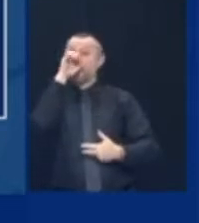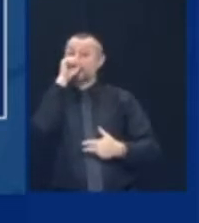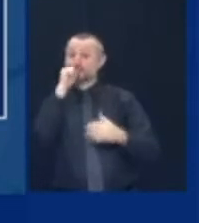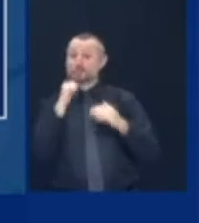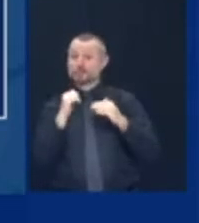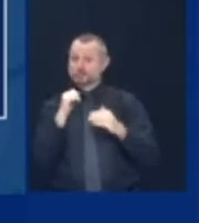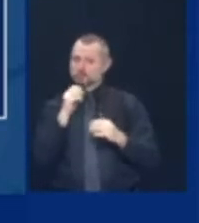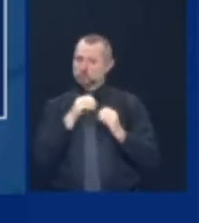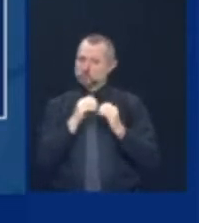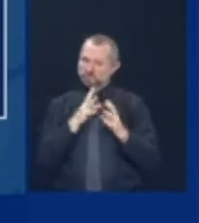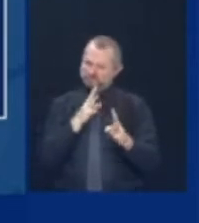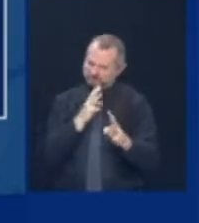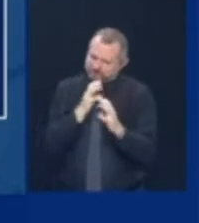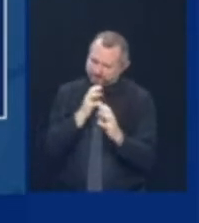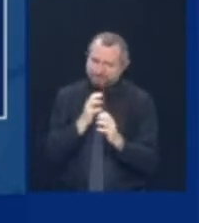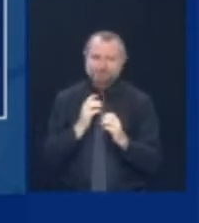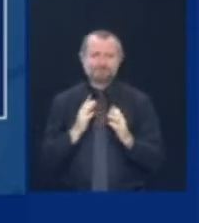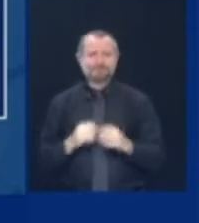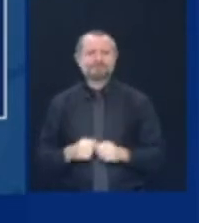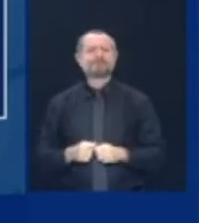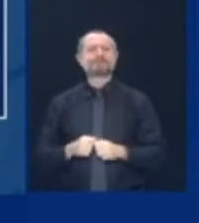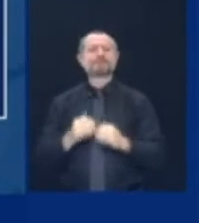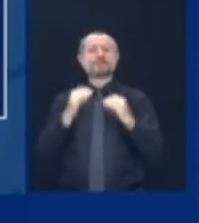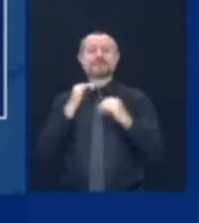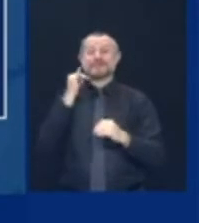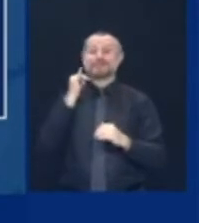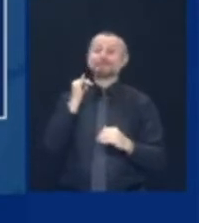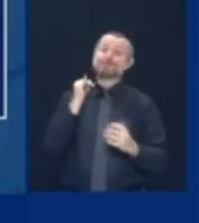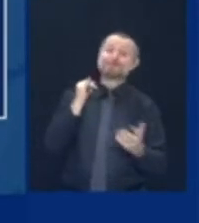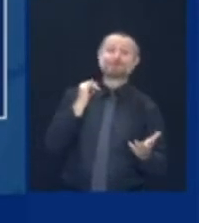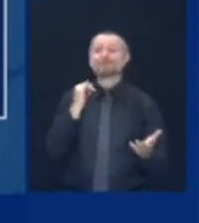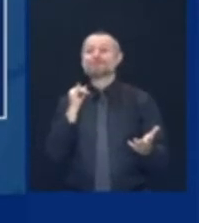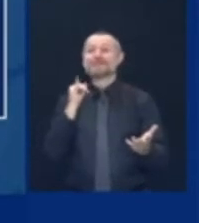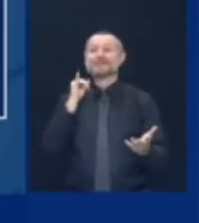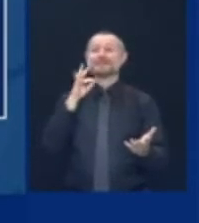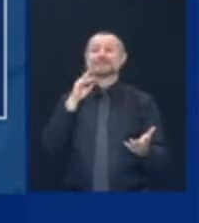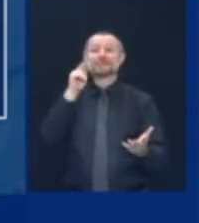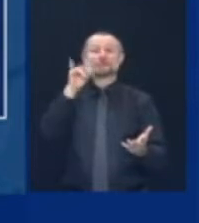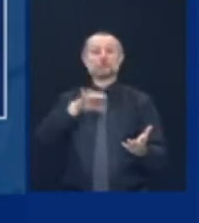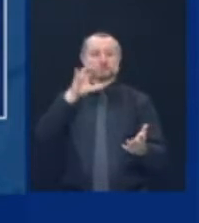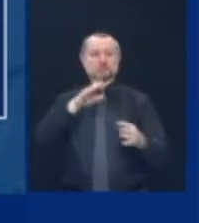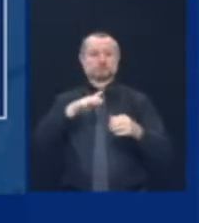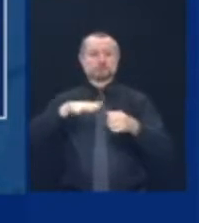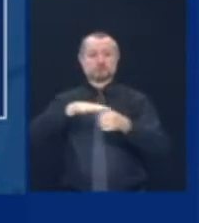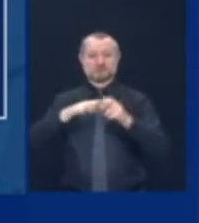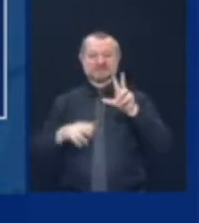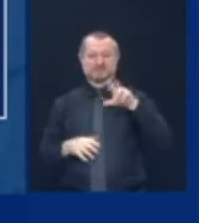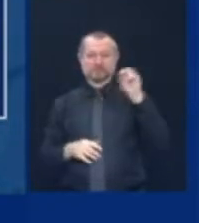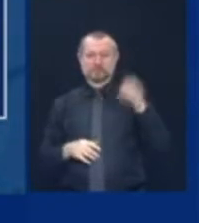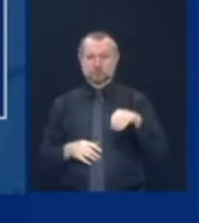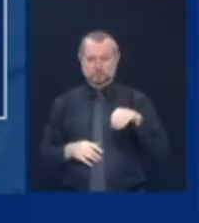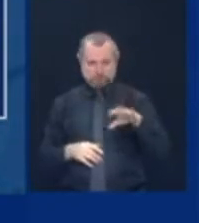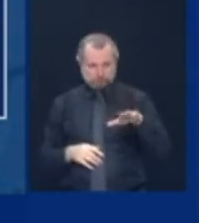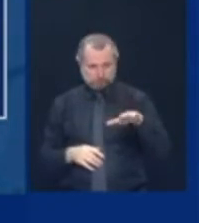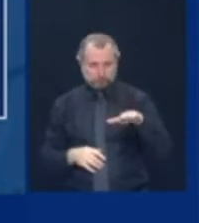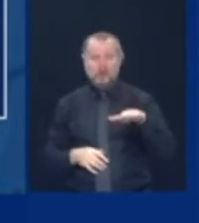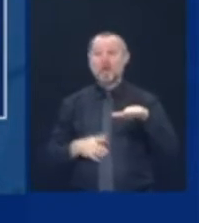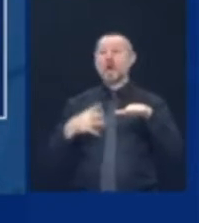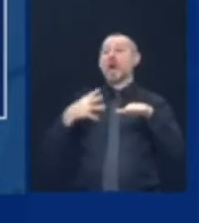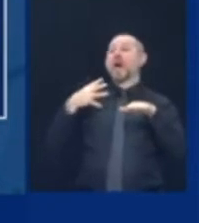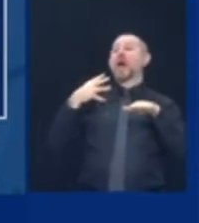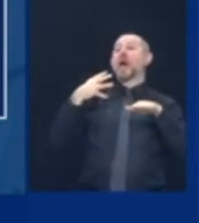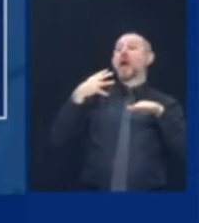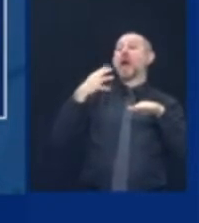Zone 3% of new New York City 4.4 to 5 outside of New York City orang